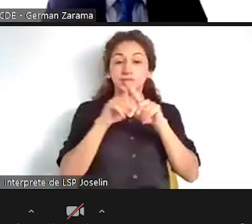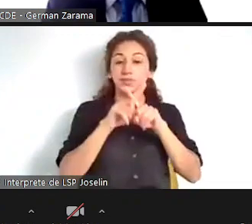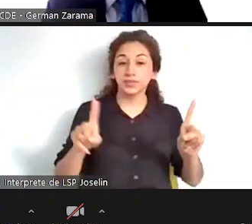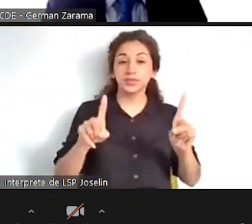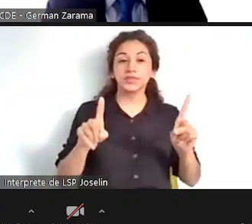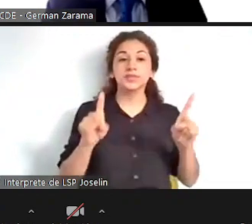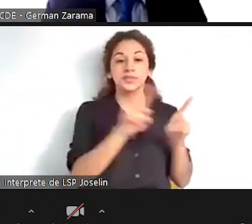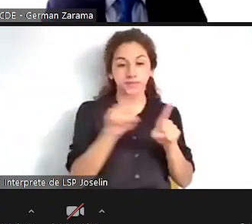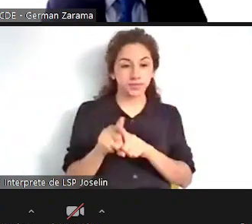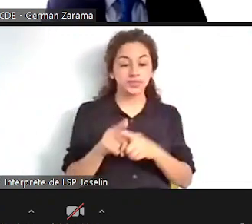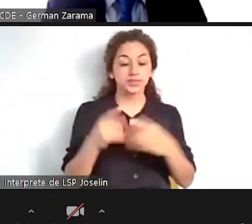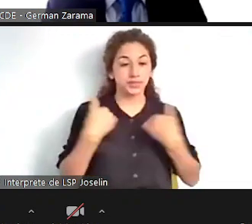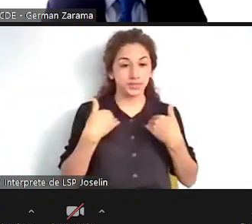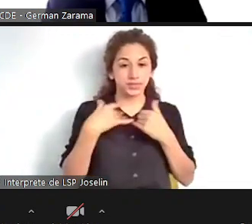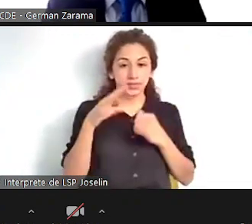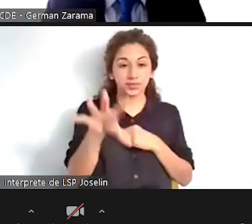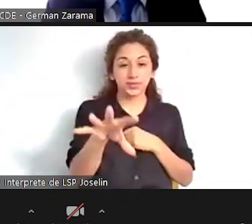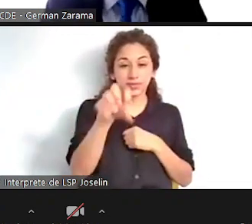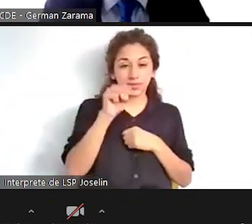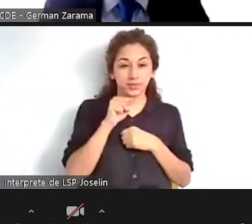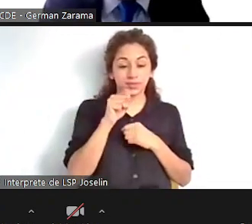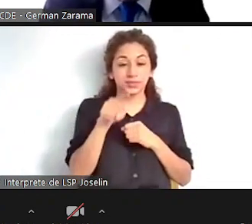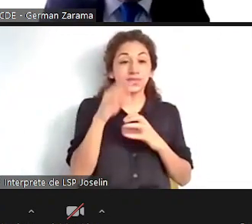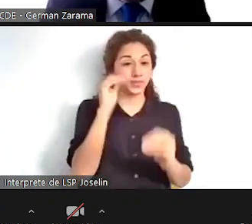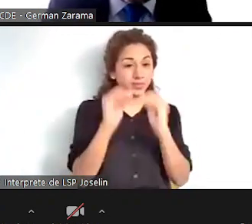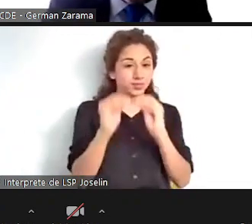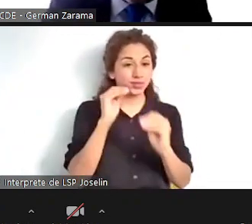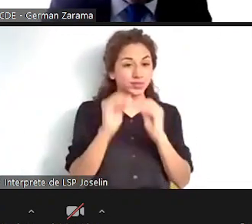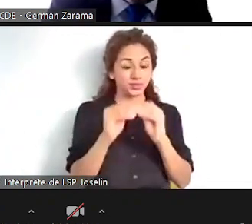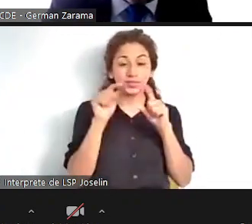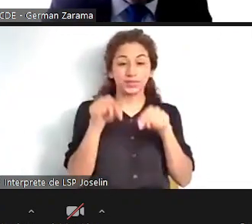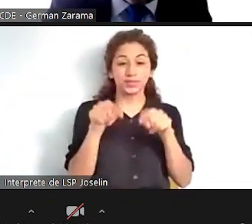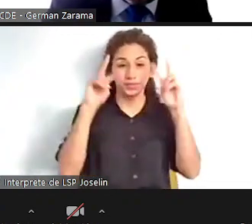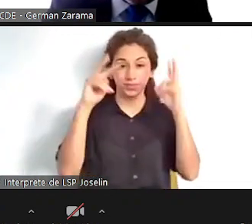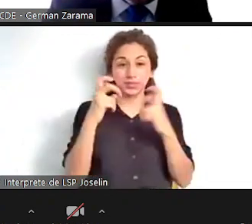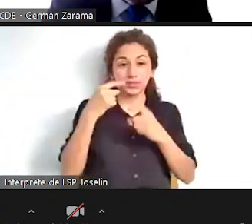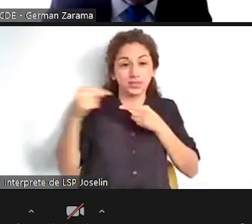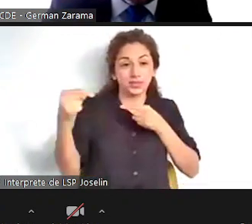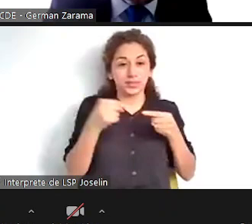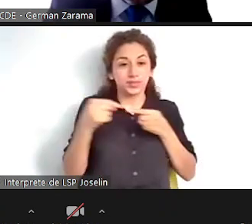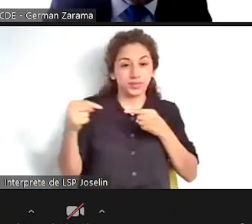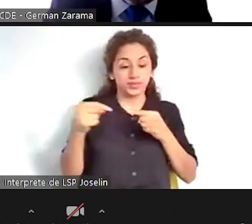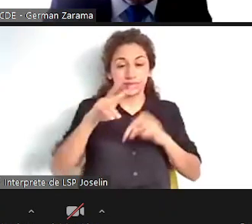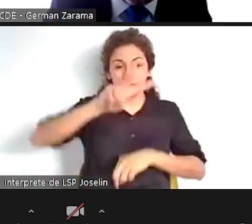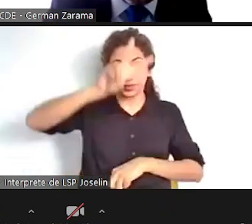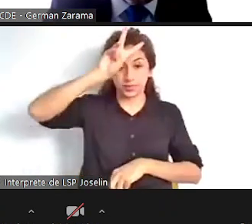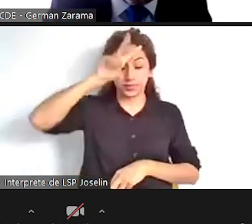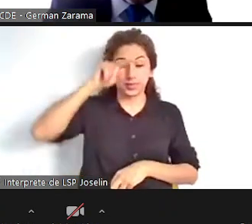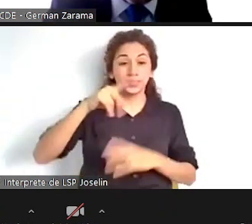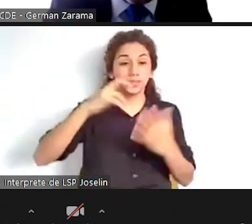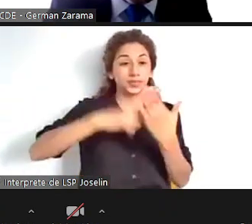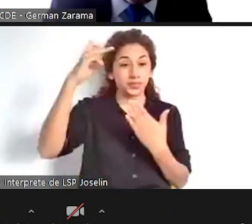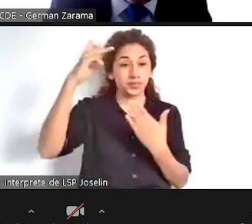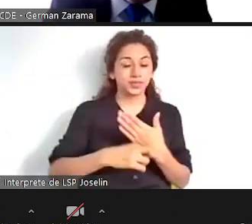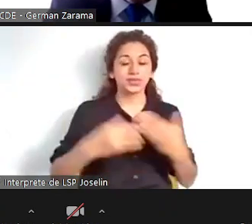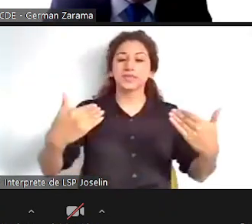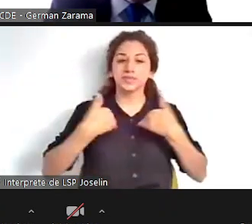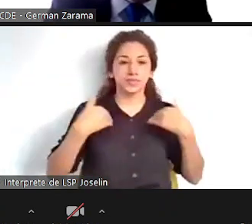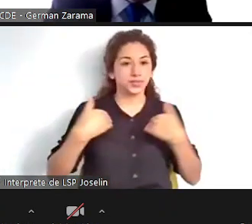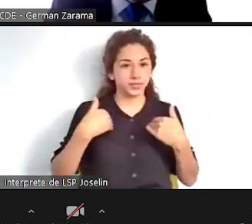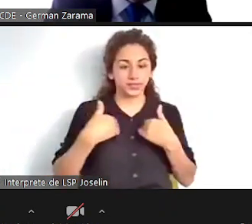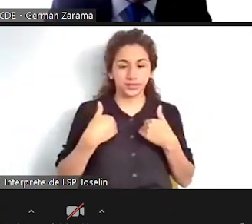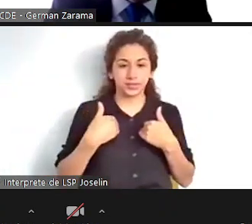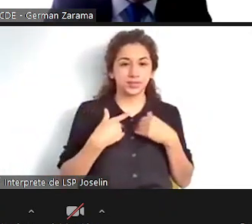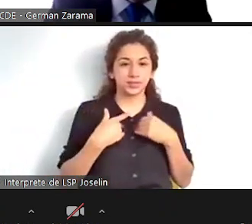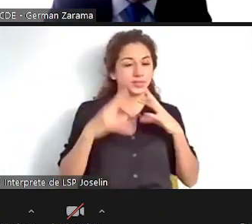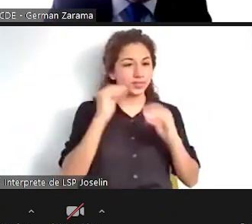public sector but we have to solve this issue of competitiveness in peru the plan has